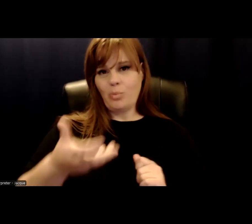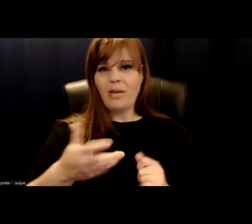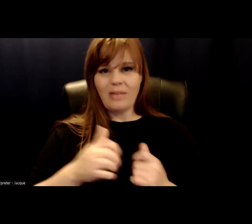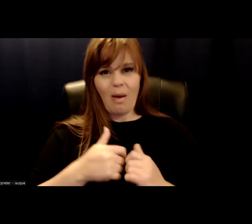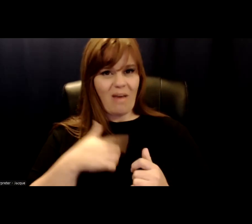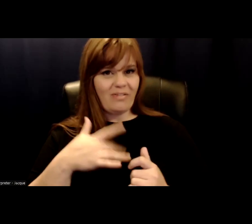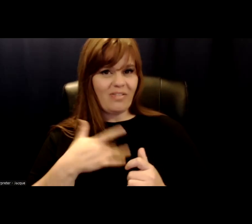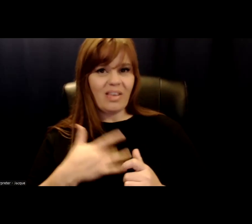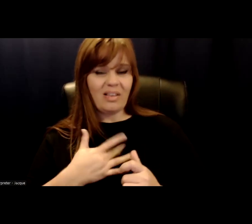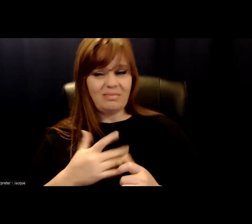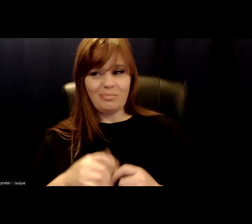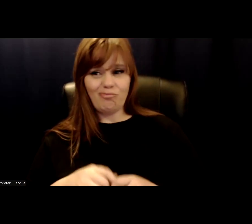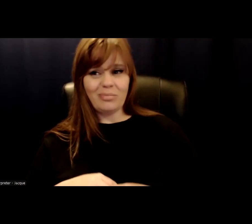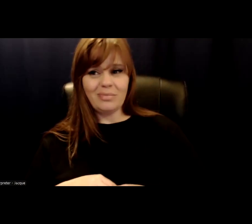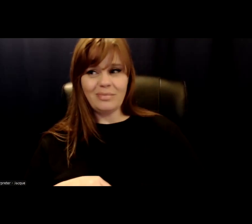us